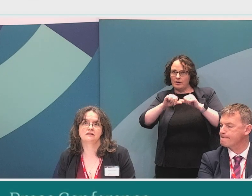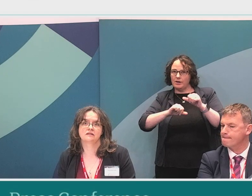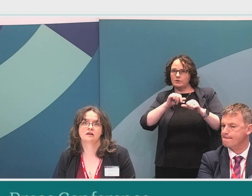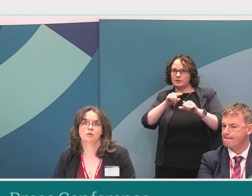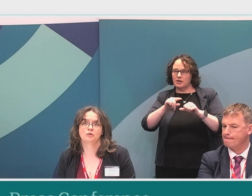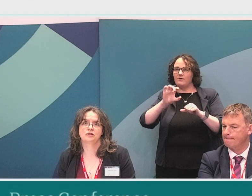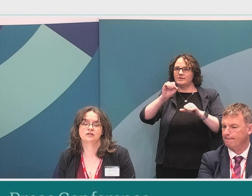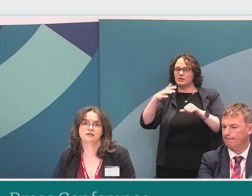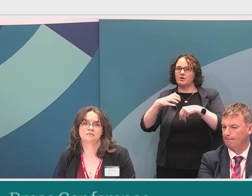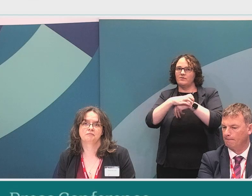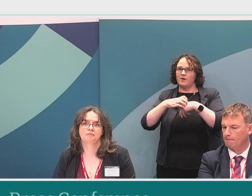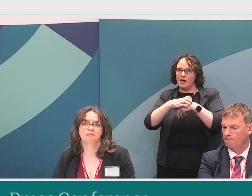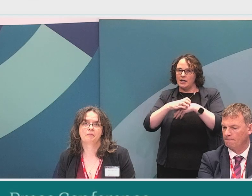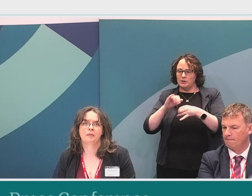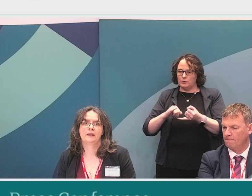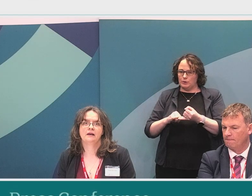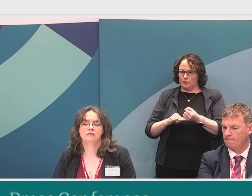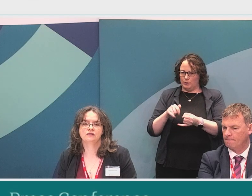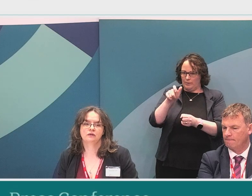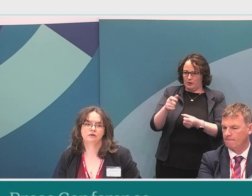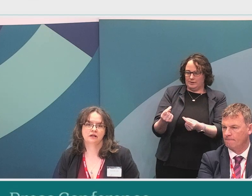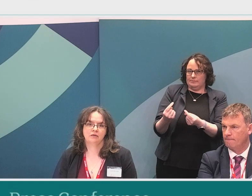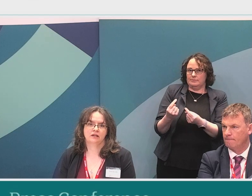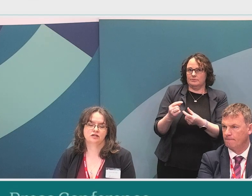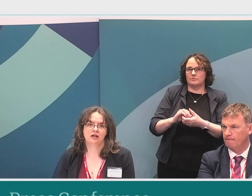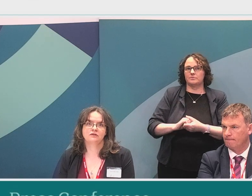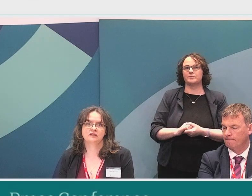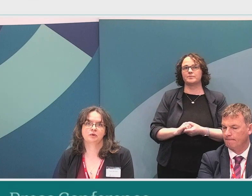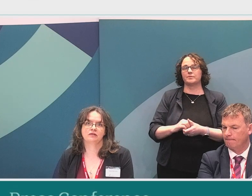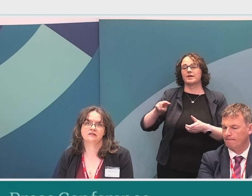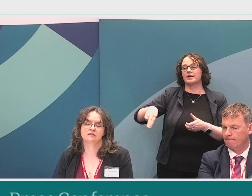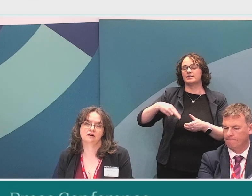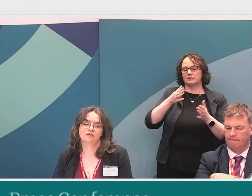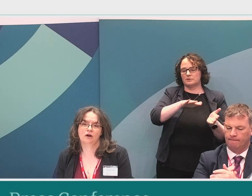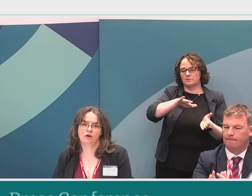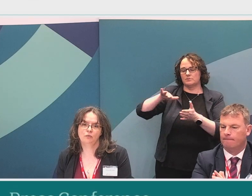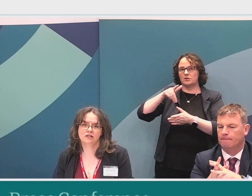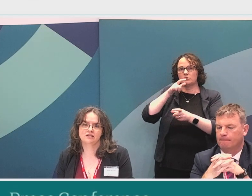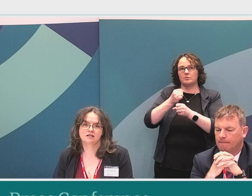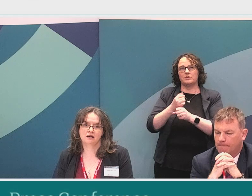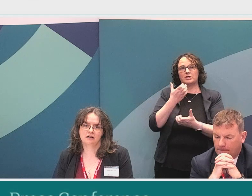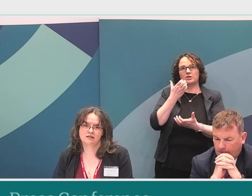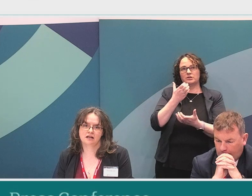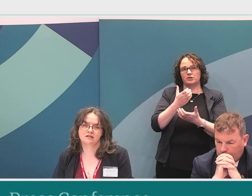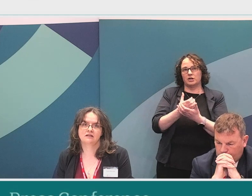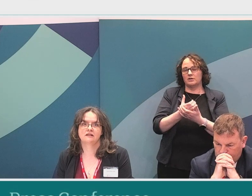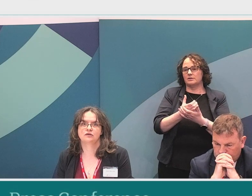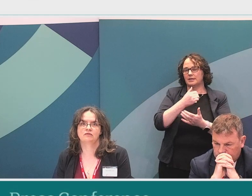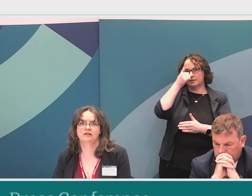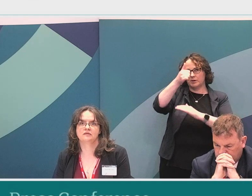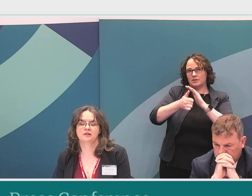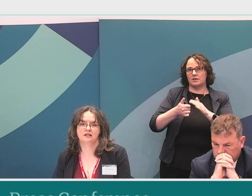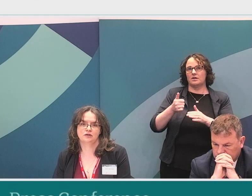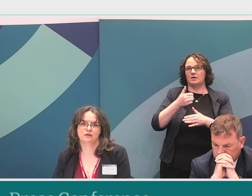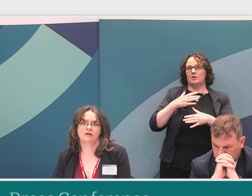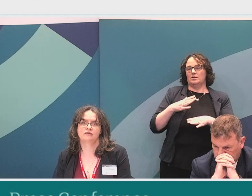violence perpetration there. I'm just going to look now at the childhood experiences of unwanted non-contact sexual violence